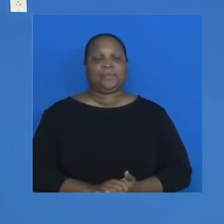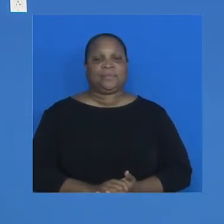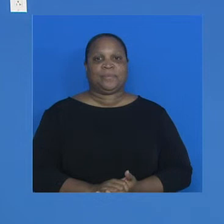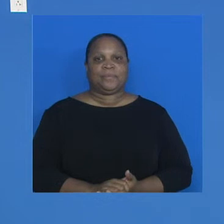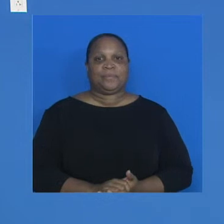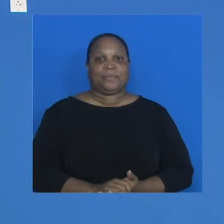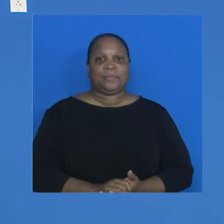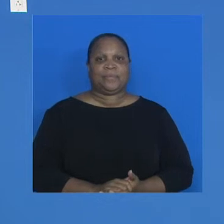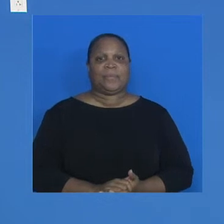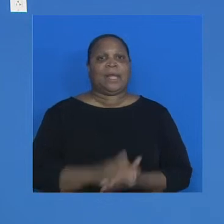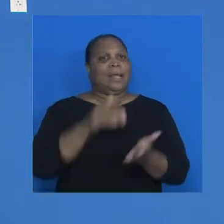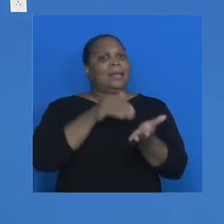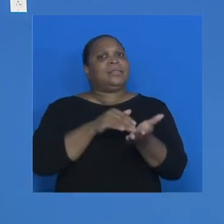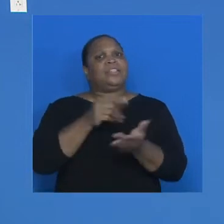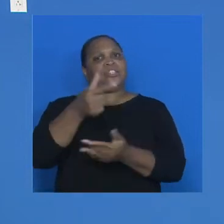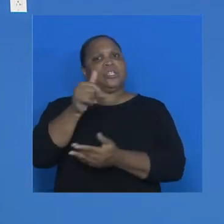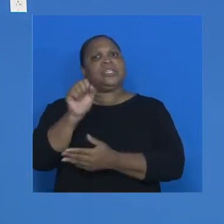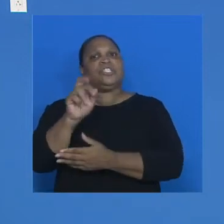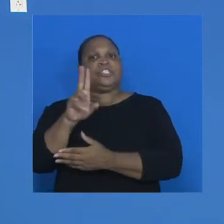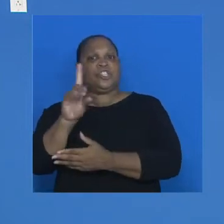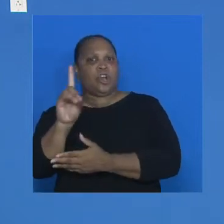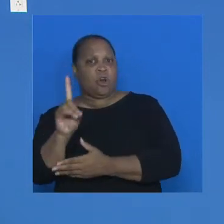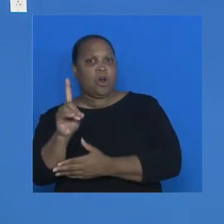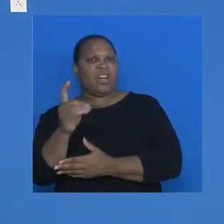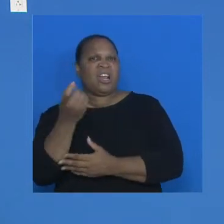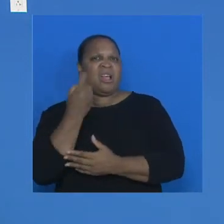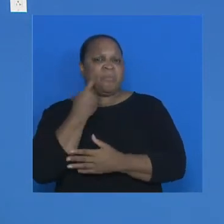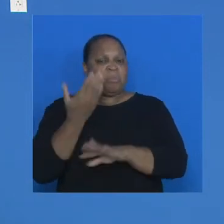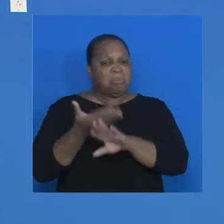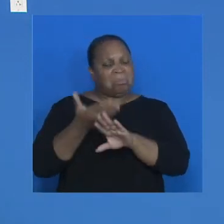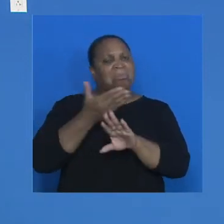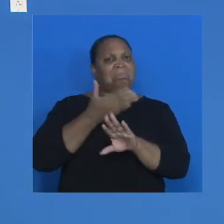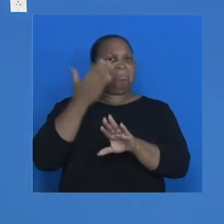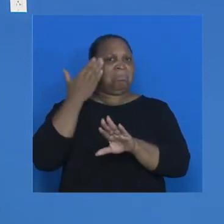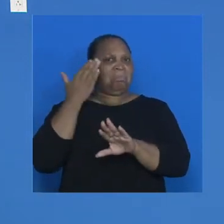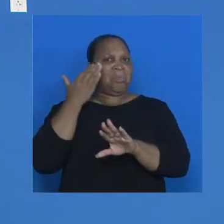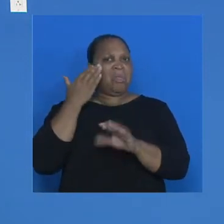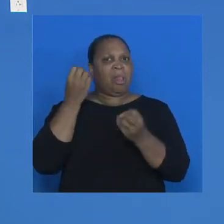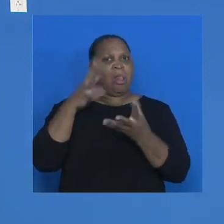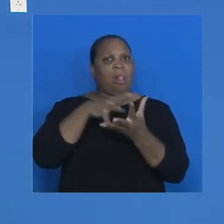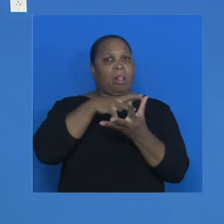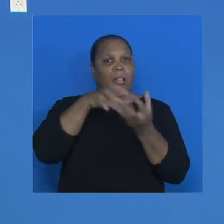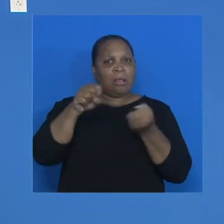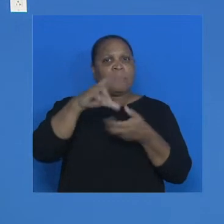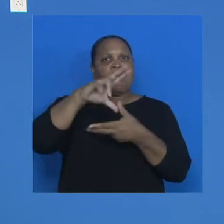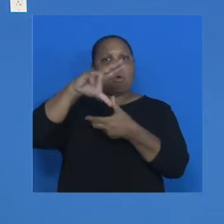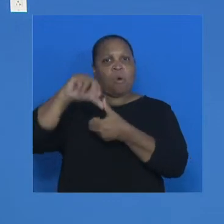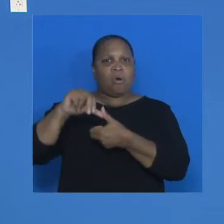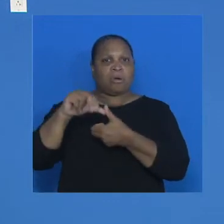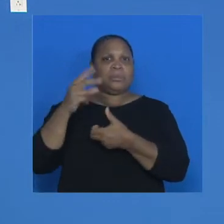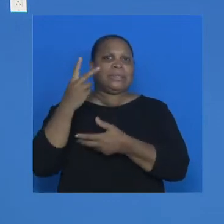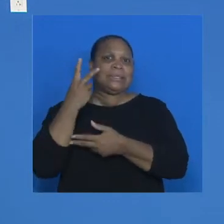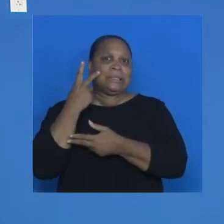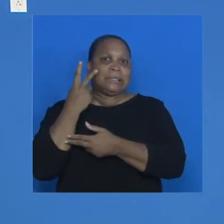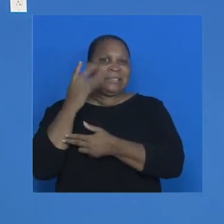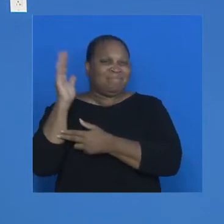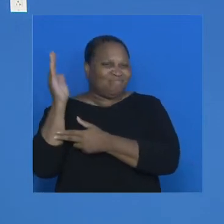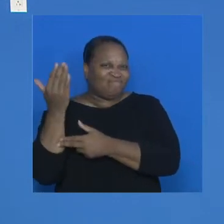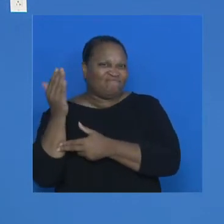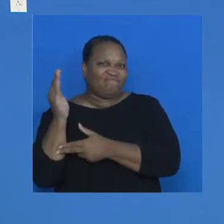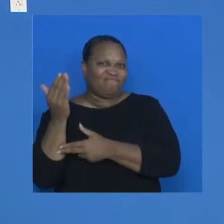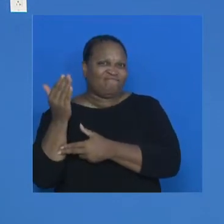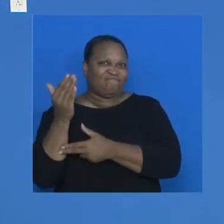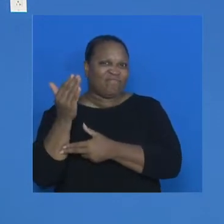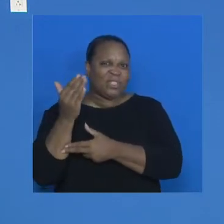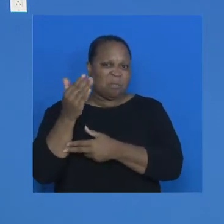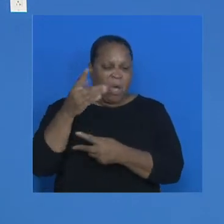Dr. Gashard, in previous storms, we've noticed that a lot of the damage that comes from the hurricanes seems to regulate around tornadoes